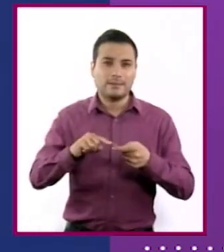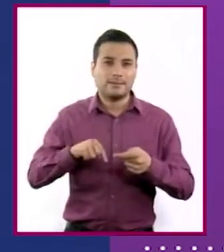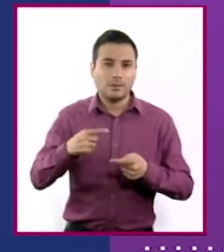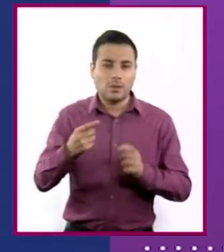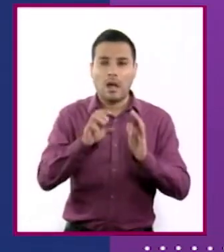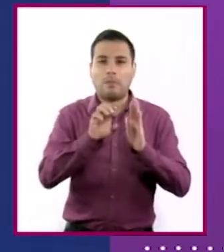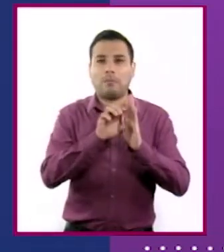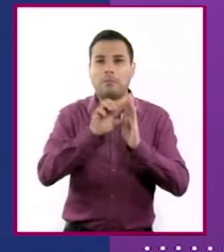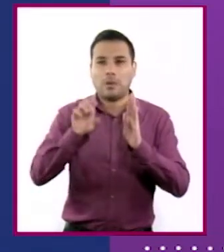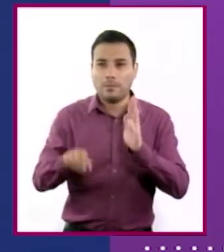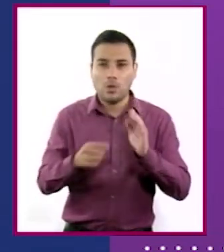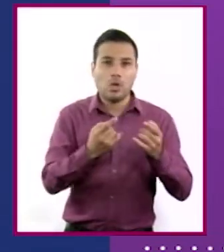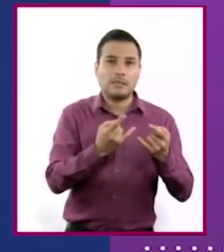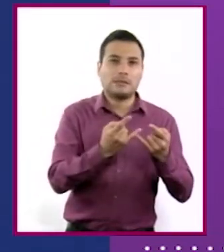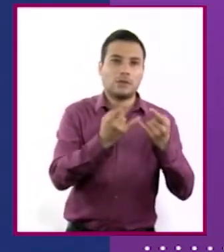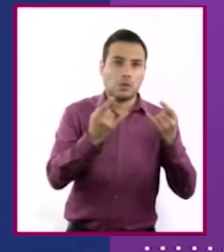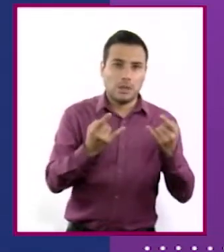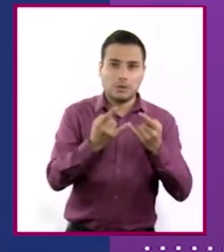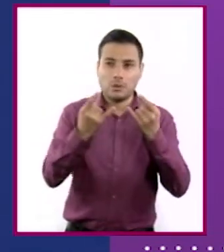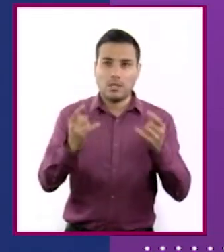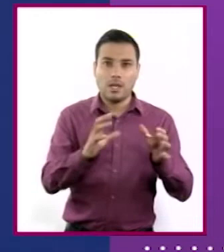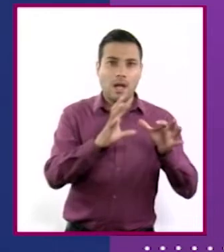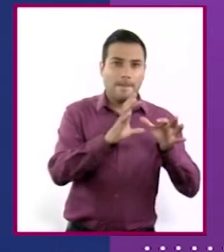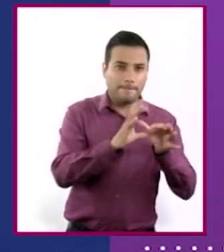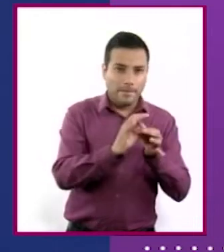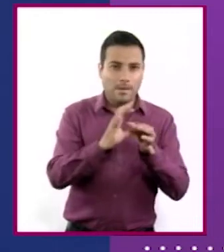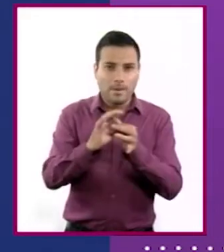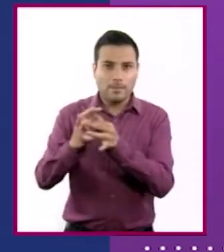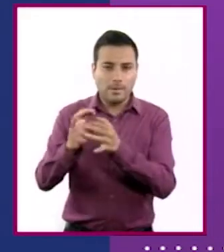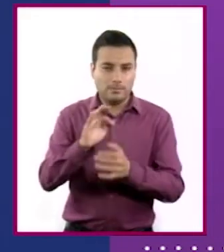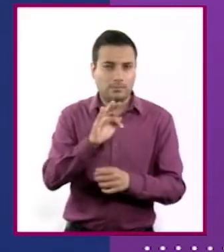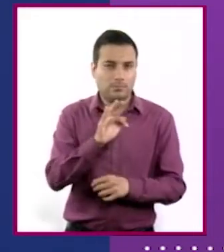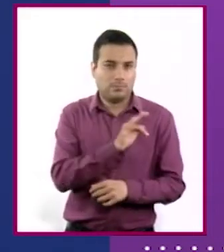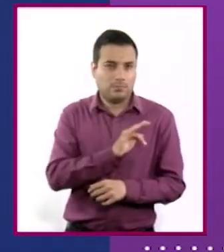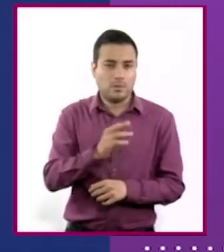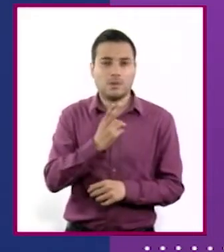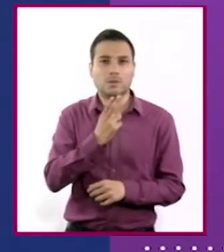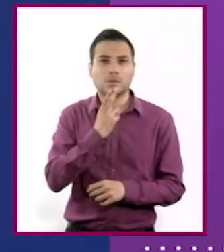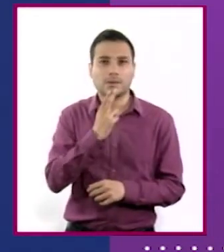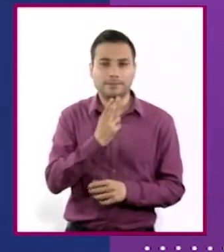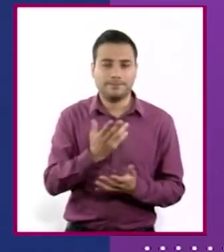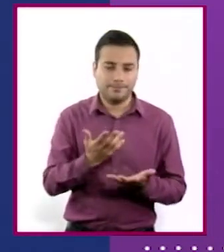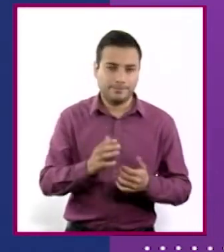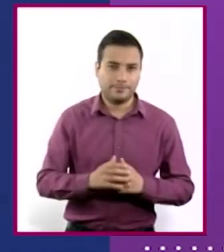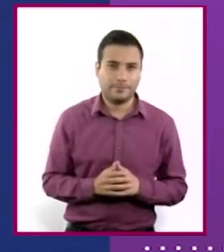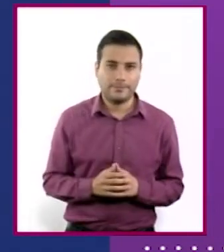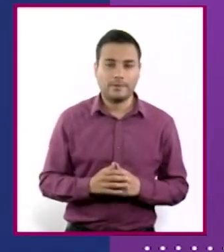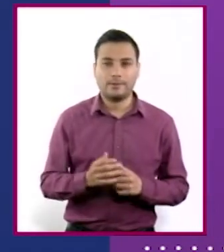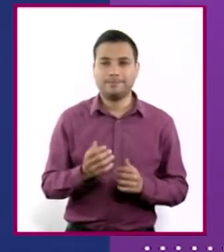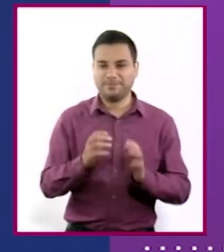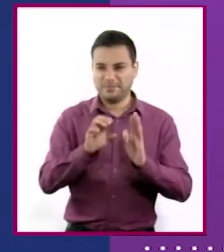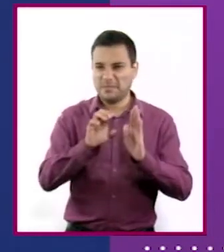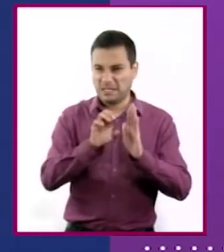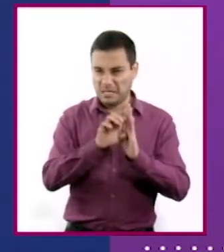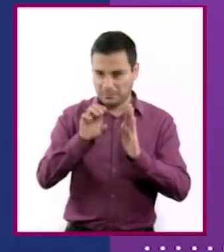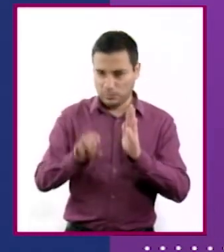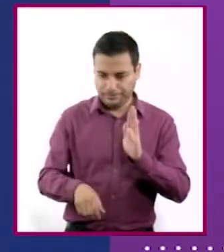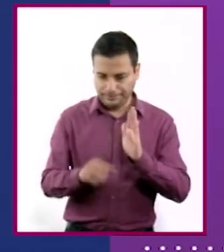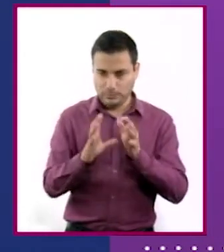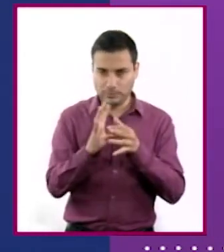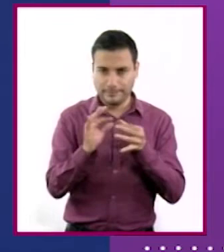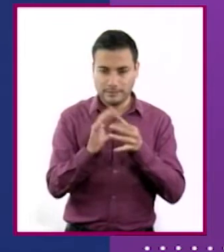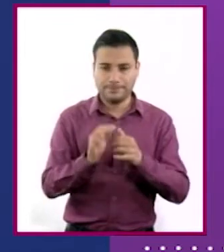varios acontecimientos que van sucediendo uno después del otro. Veamos cómo los usamos.